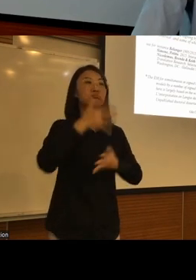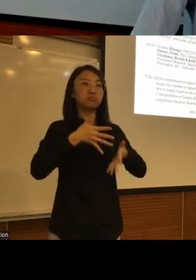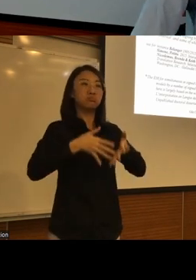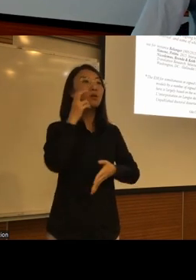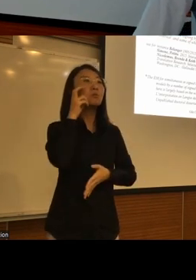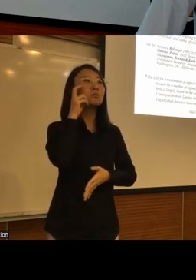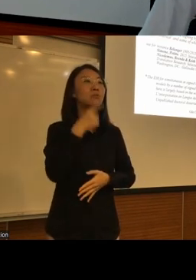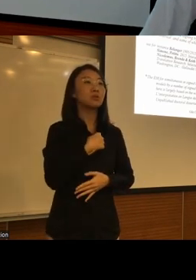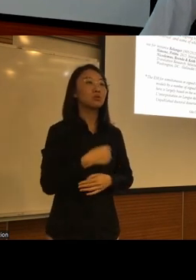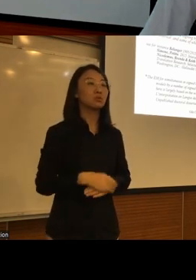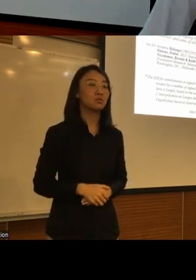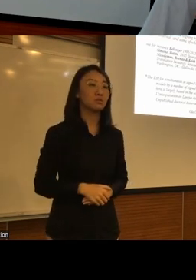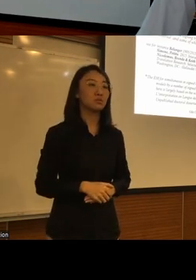that.